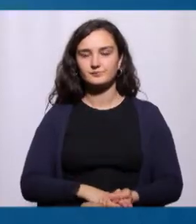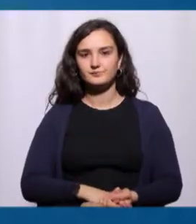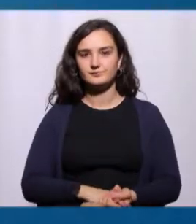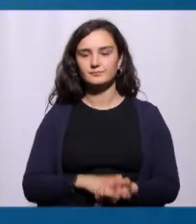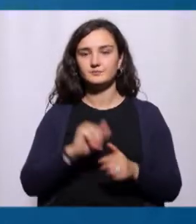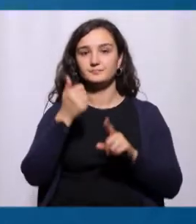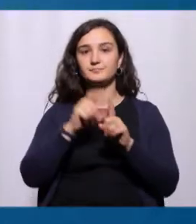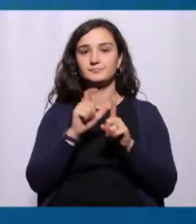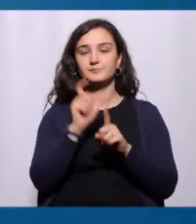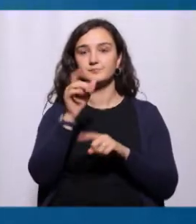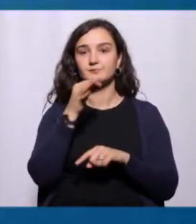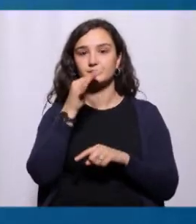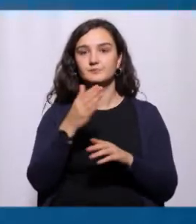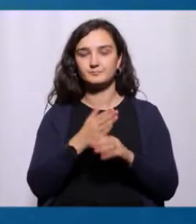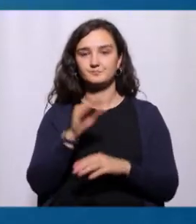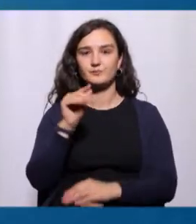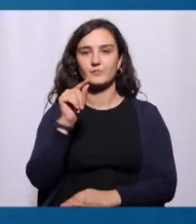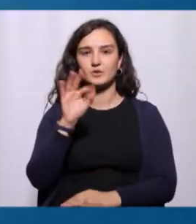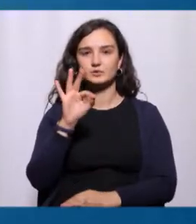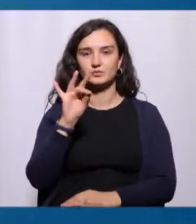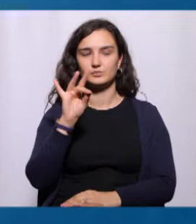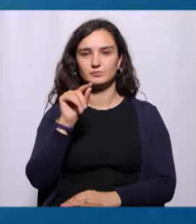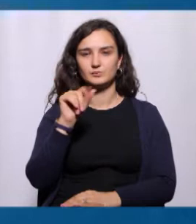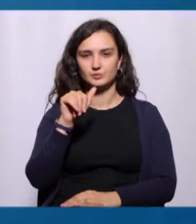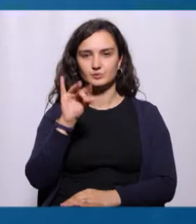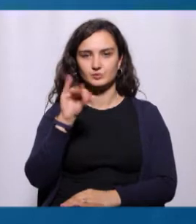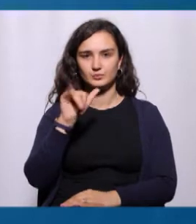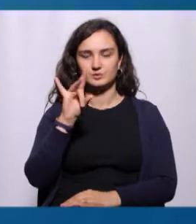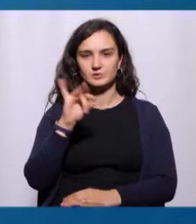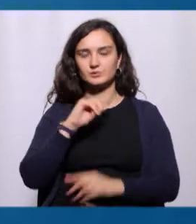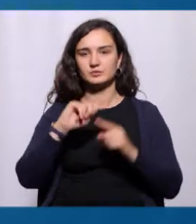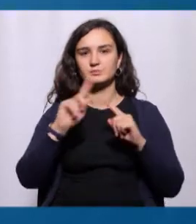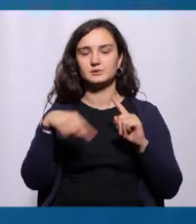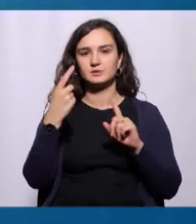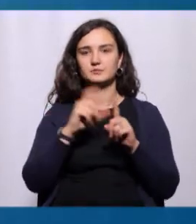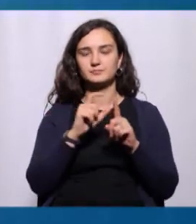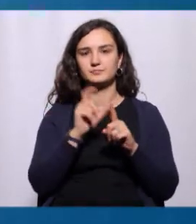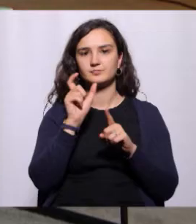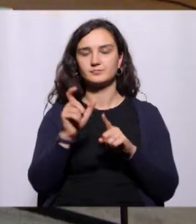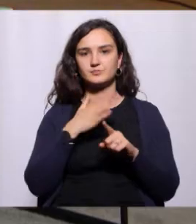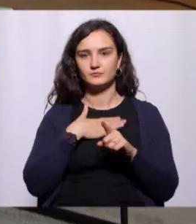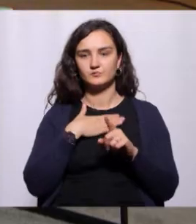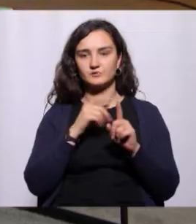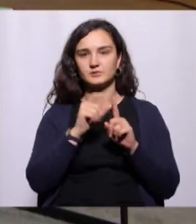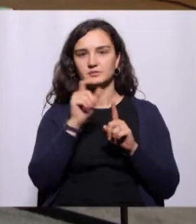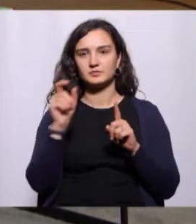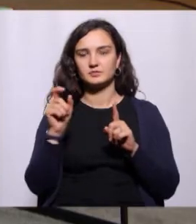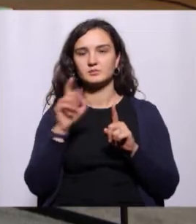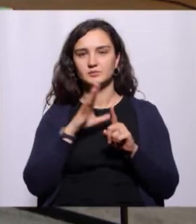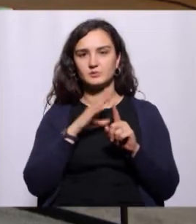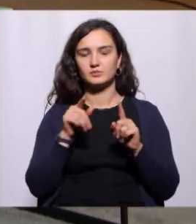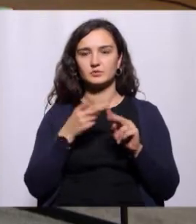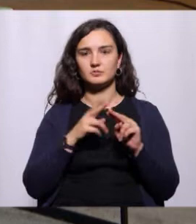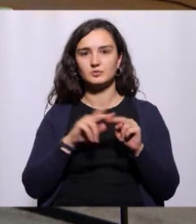first answer is tour. Let's look at our next sentence now. Our blank was